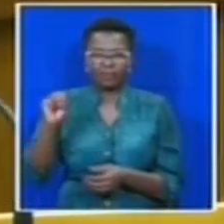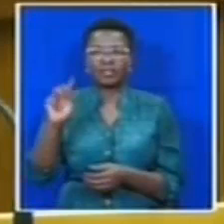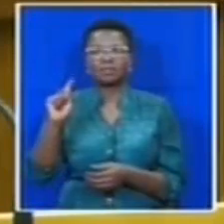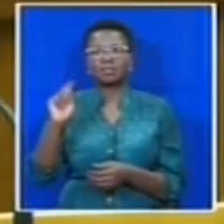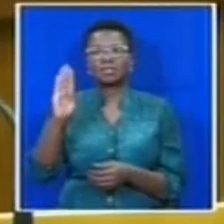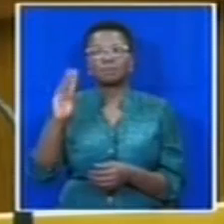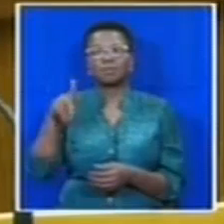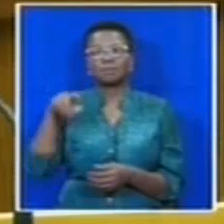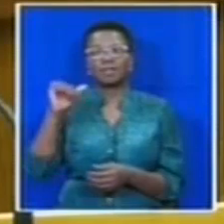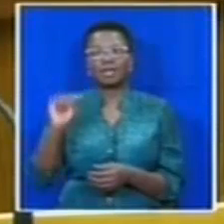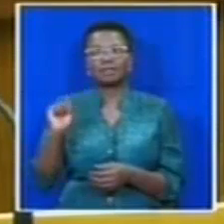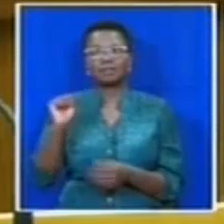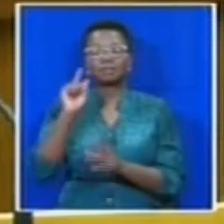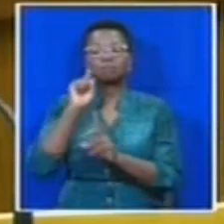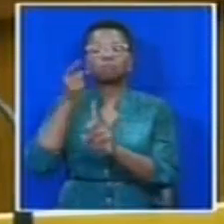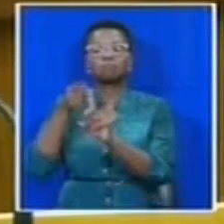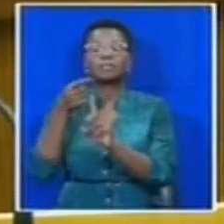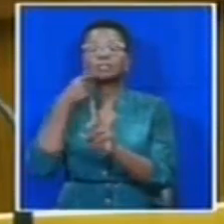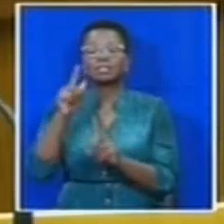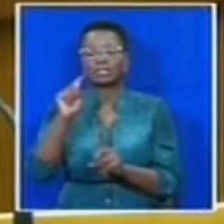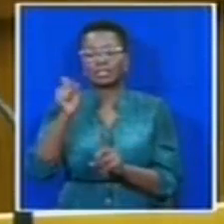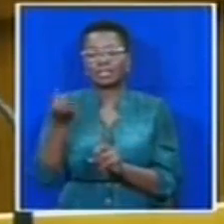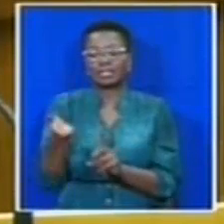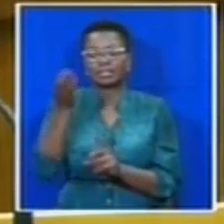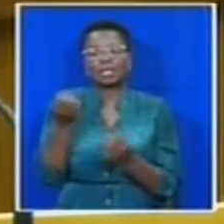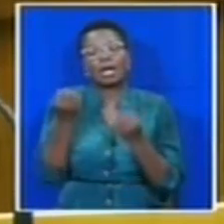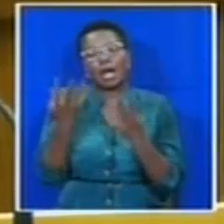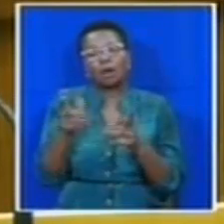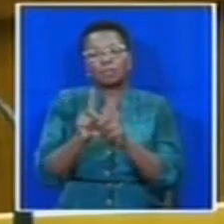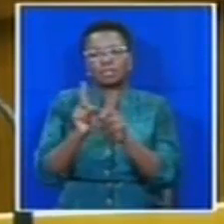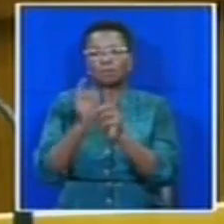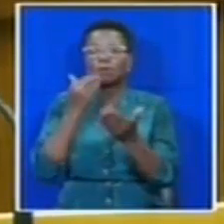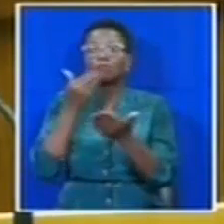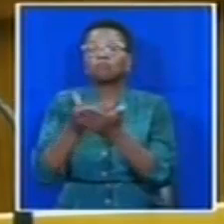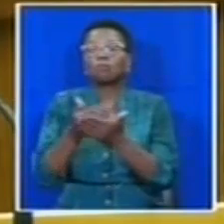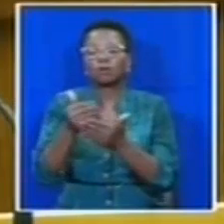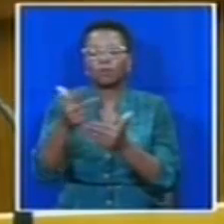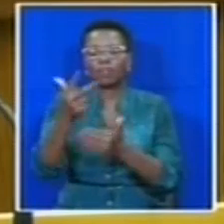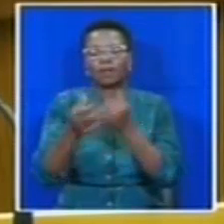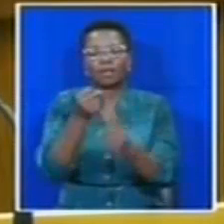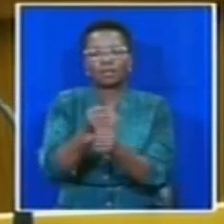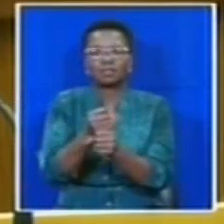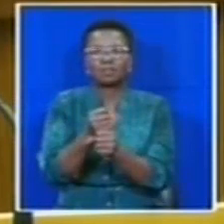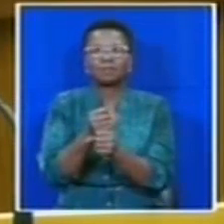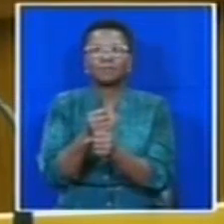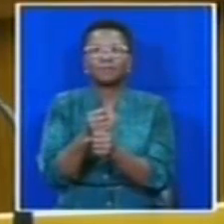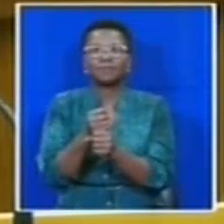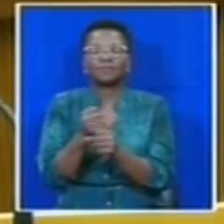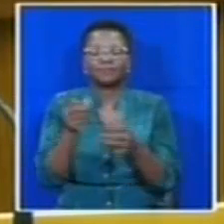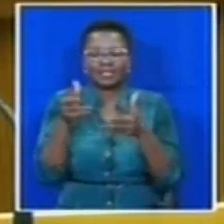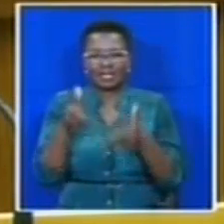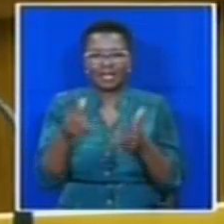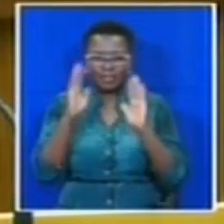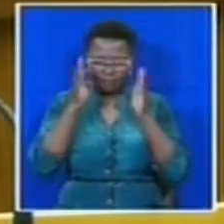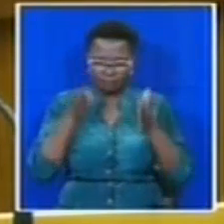revenue projections and proposed medium-term expenditure framework for the 3-year period ahead. So this is where we talk about